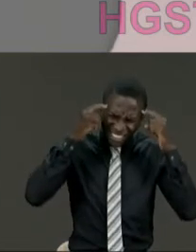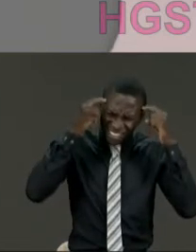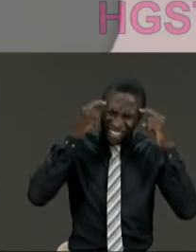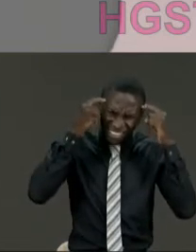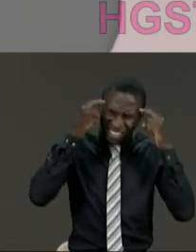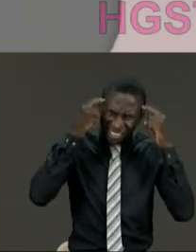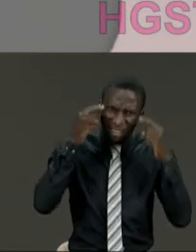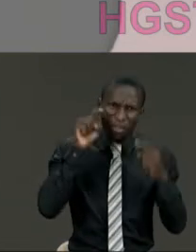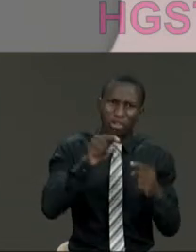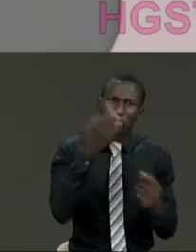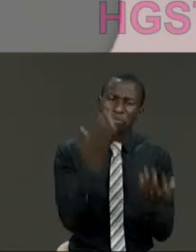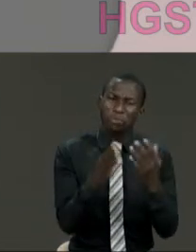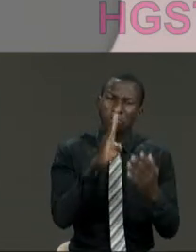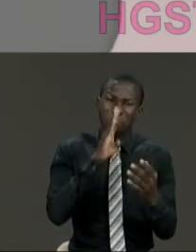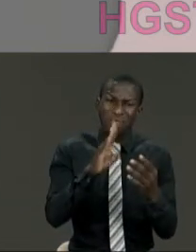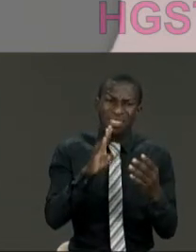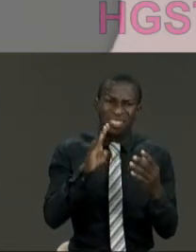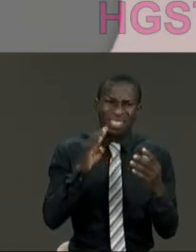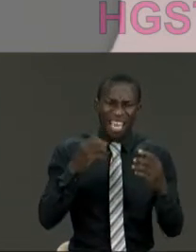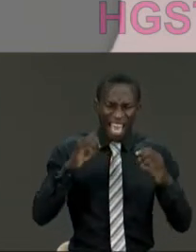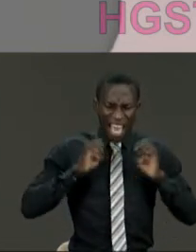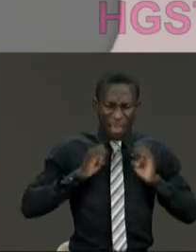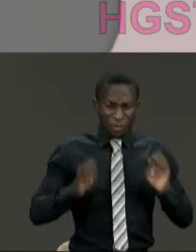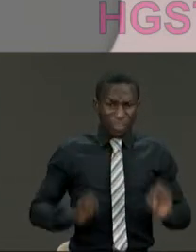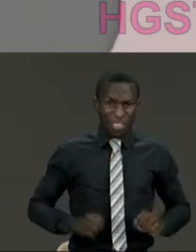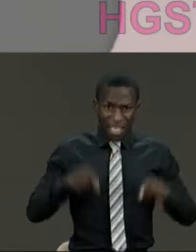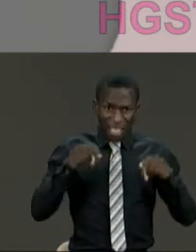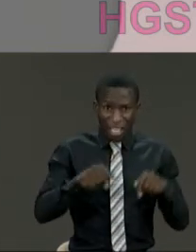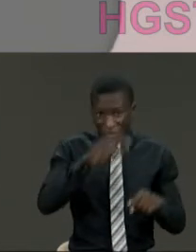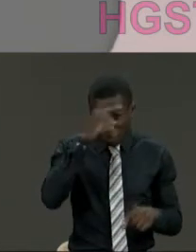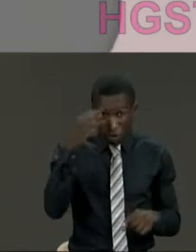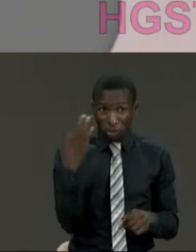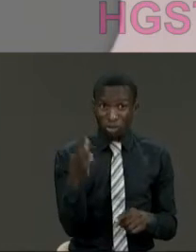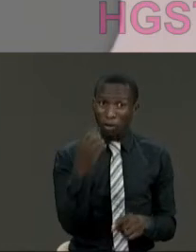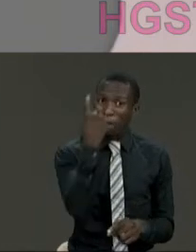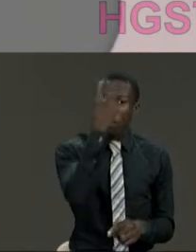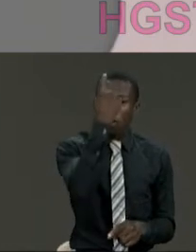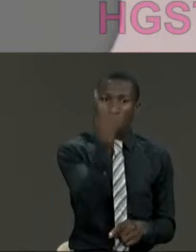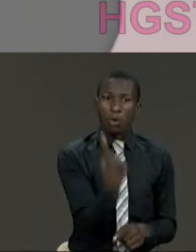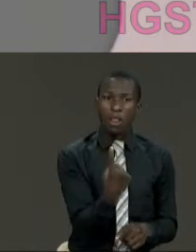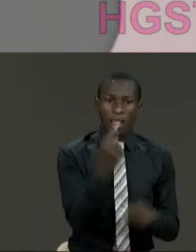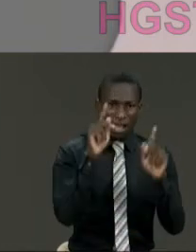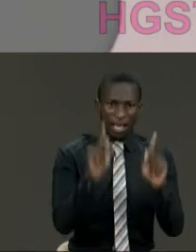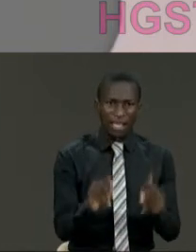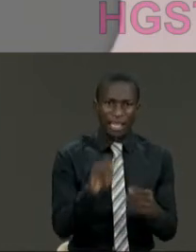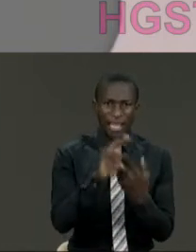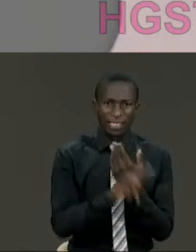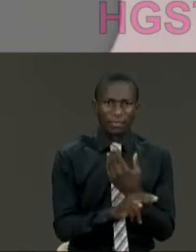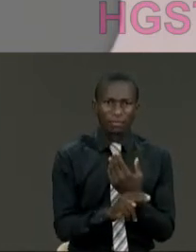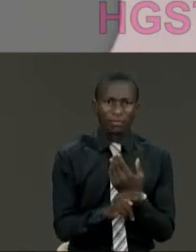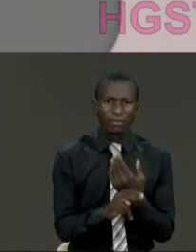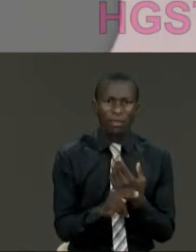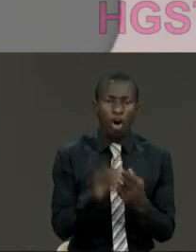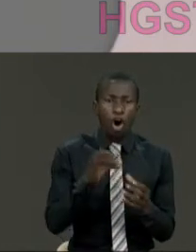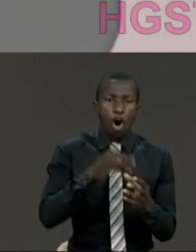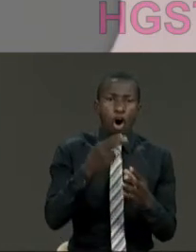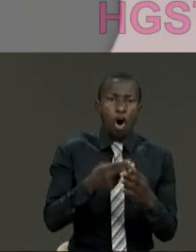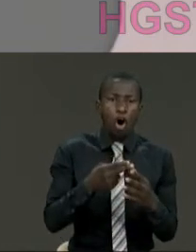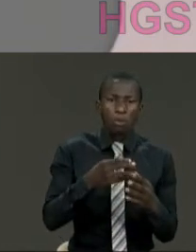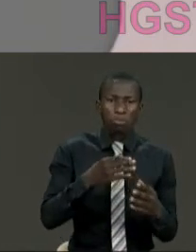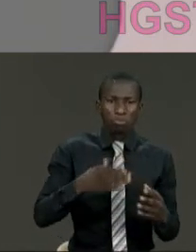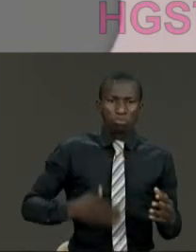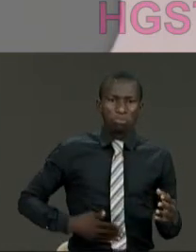you might be emotionally down because of your loneliness or because of your barrenness or because of lost